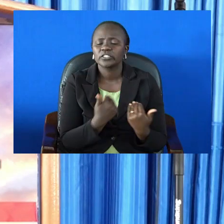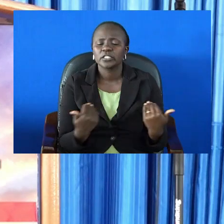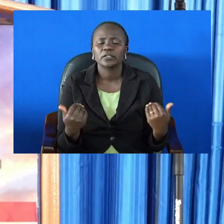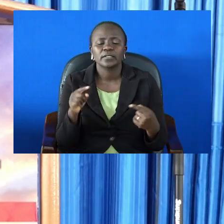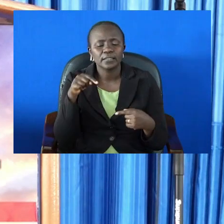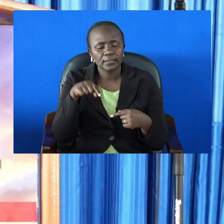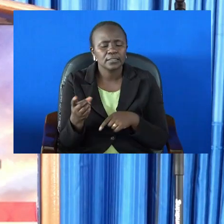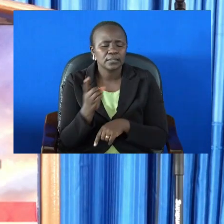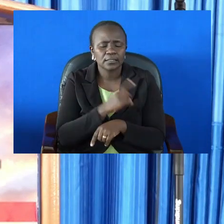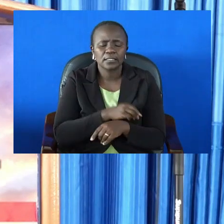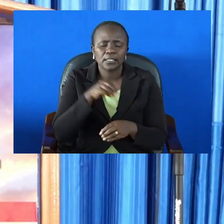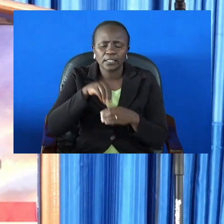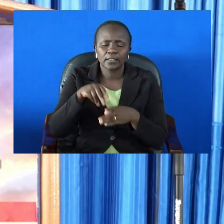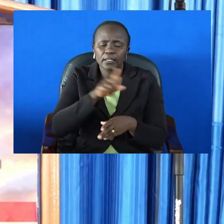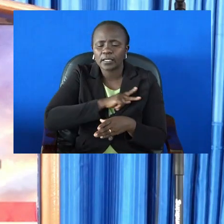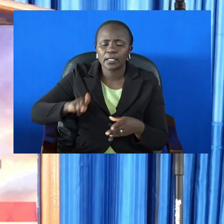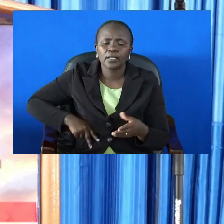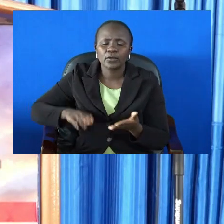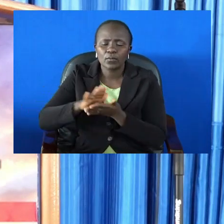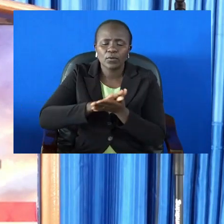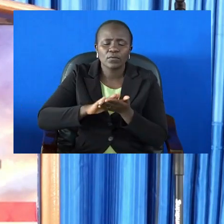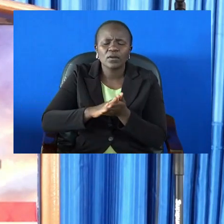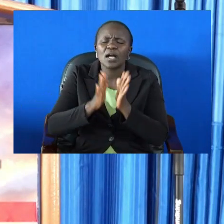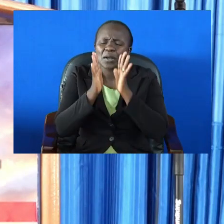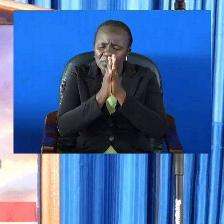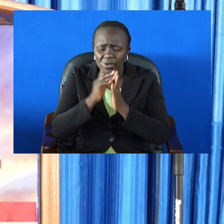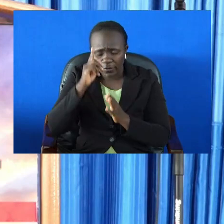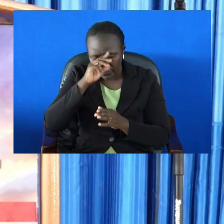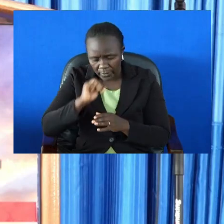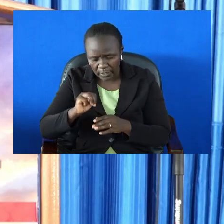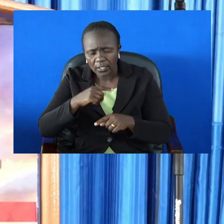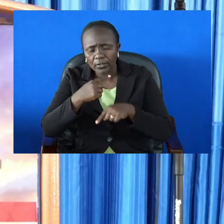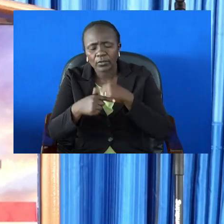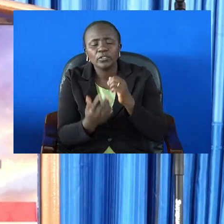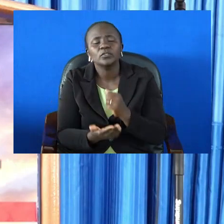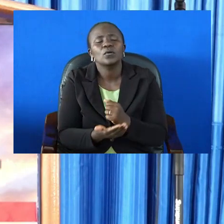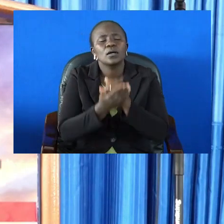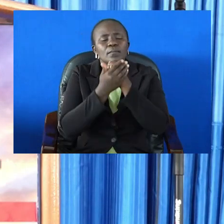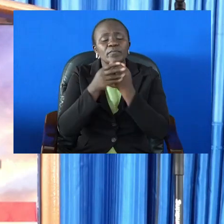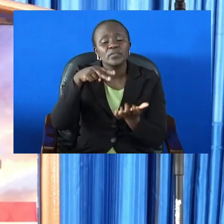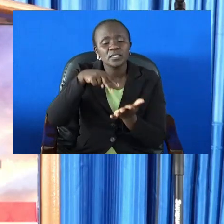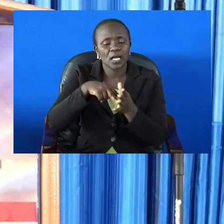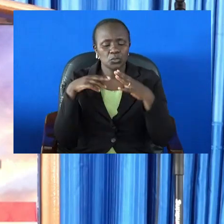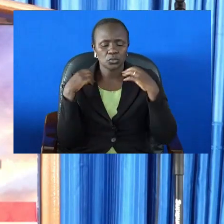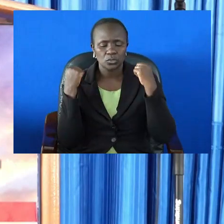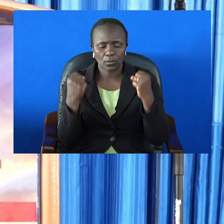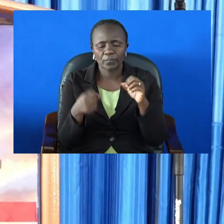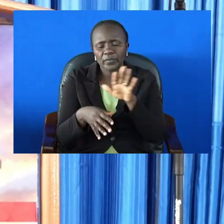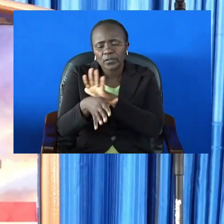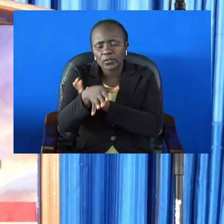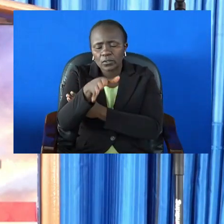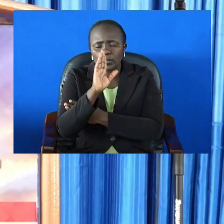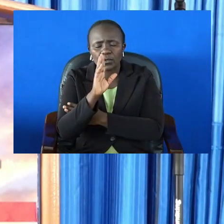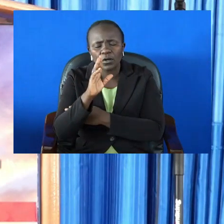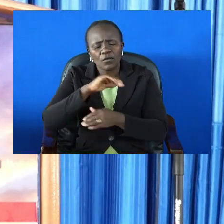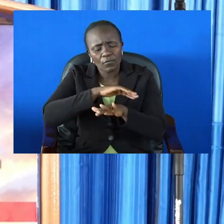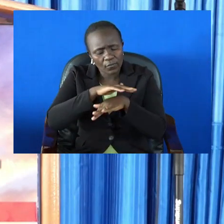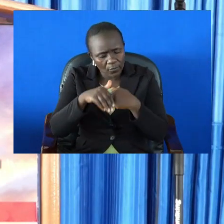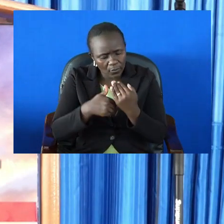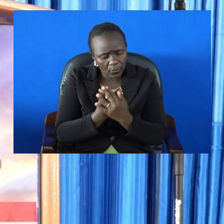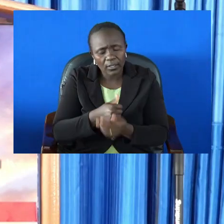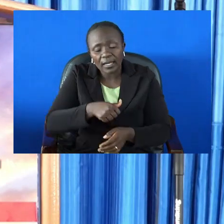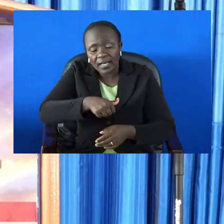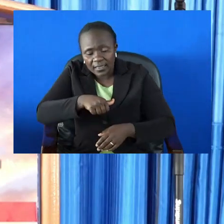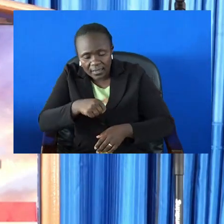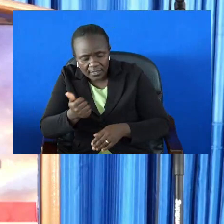new children today in the kingdom of God. My Father, I pray for them that you are going to help them to stand. And Jehovah, Father, for all the